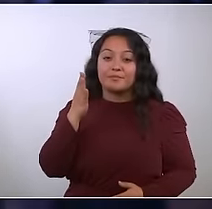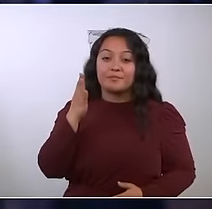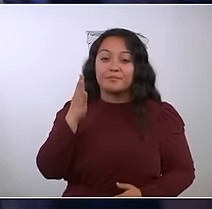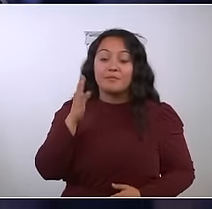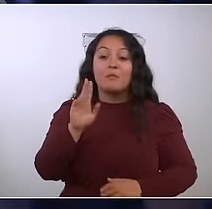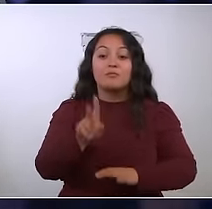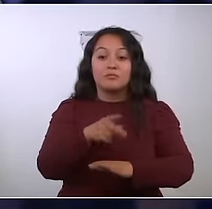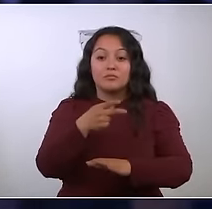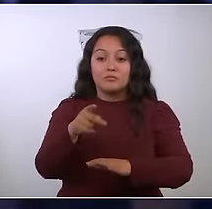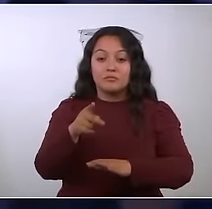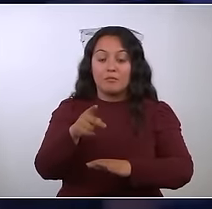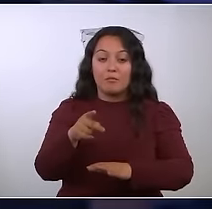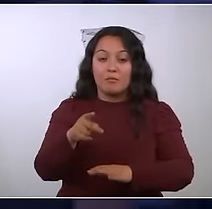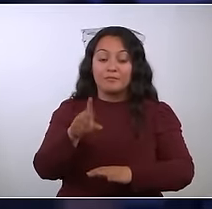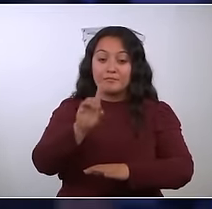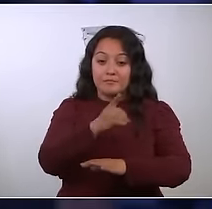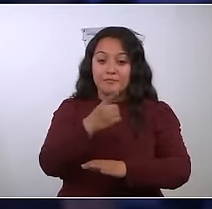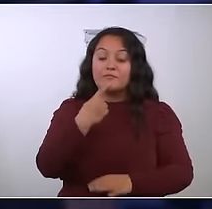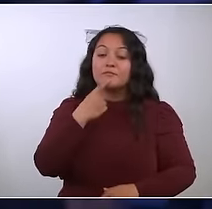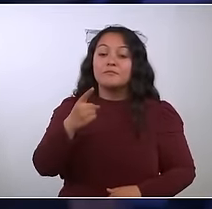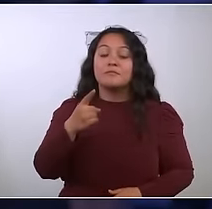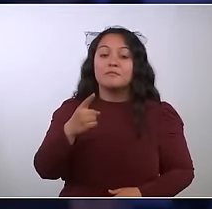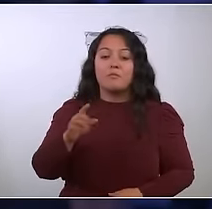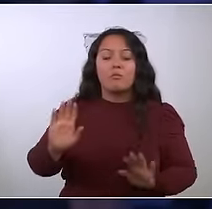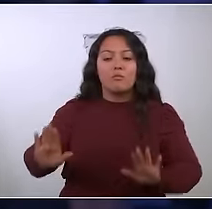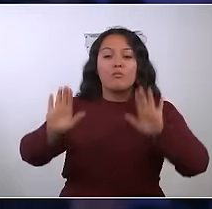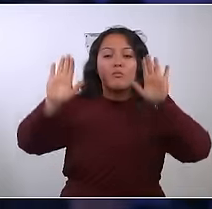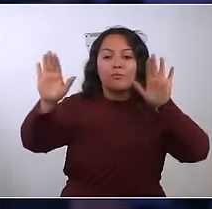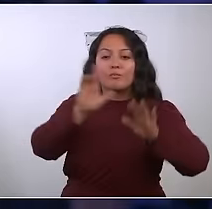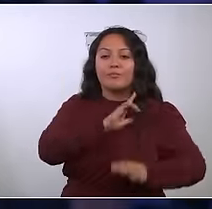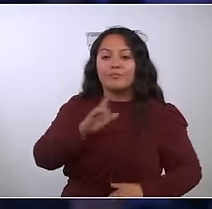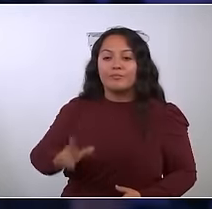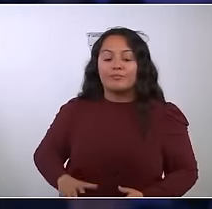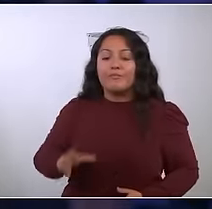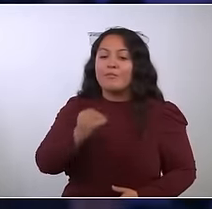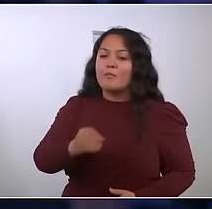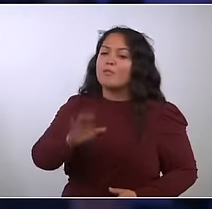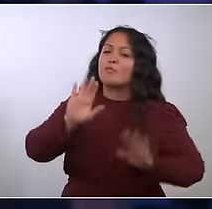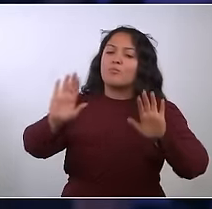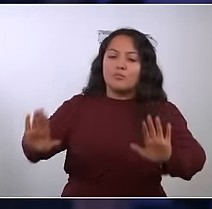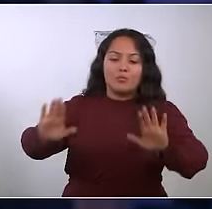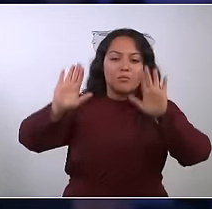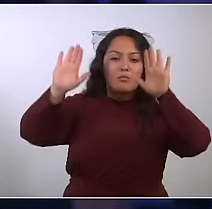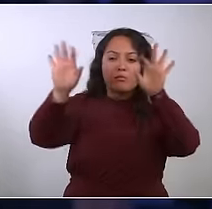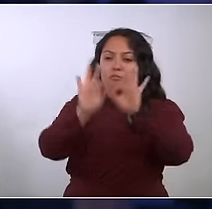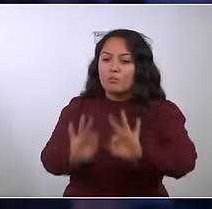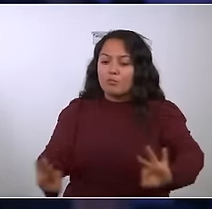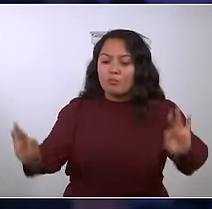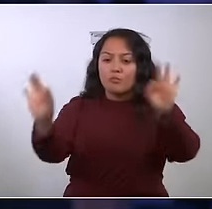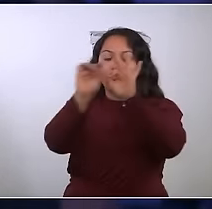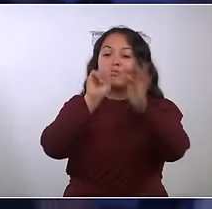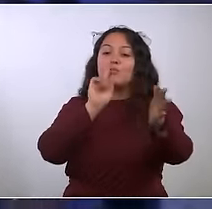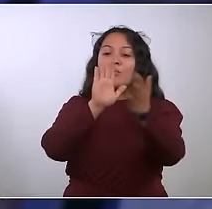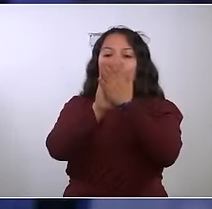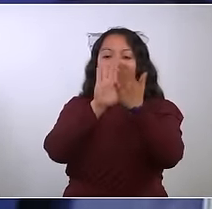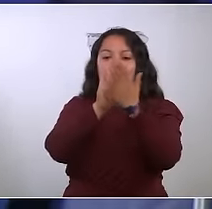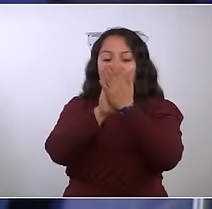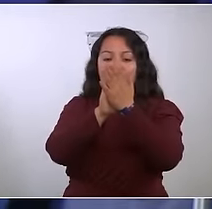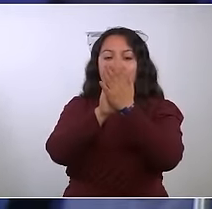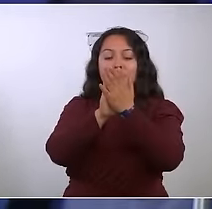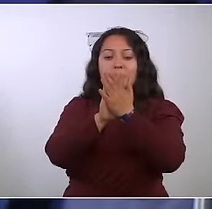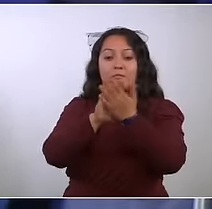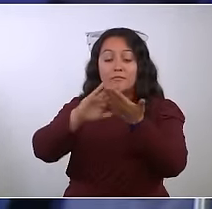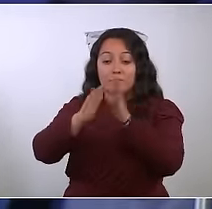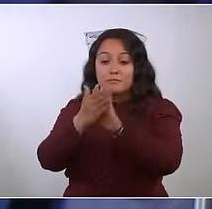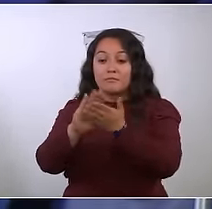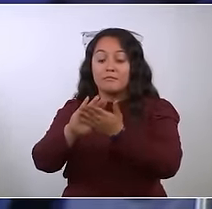psalmist says, "Great is the Lord." Por eso dijo el salmista, "Grande es Jehová." And greatly to be praised. Y digno de ser alabado en gran manera. In the city of our God. En la